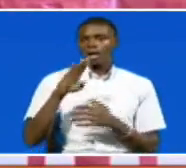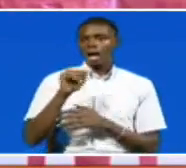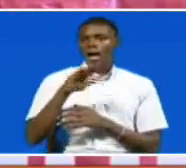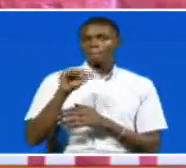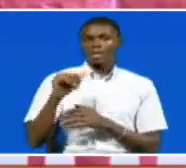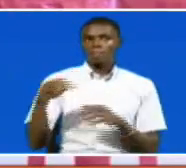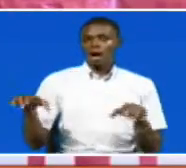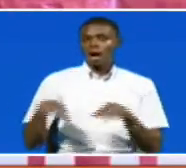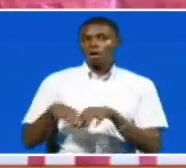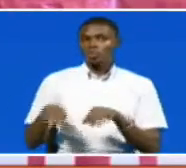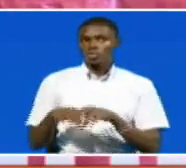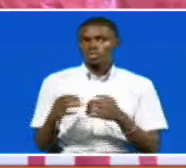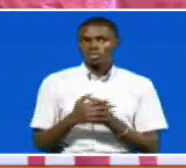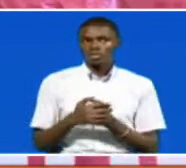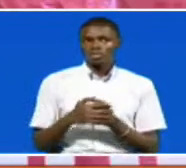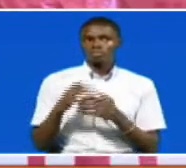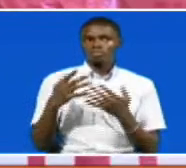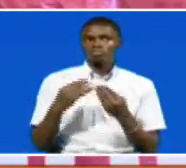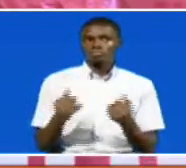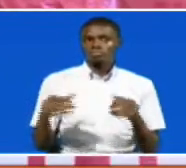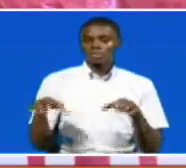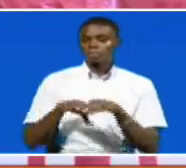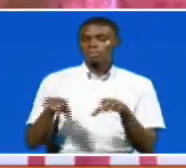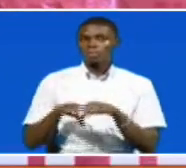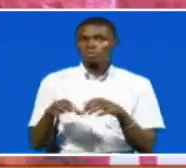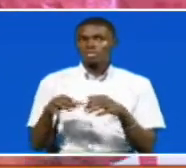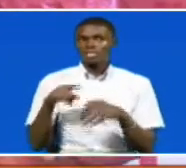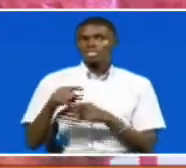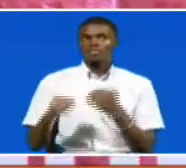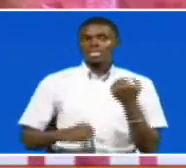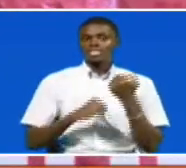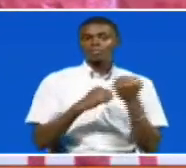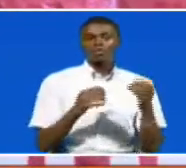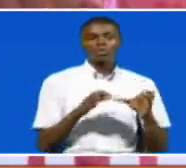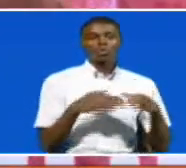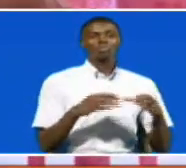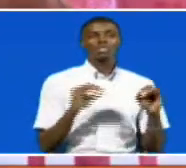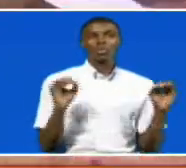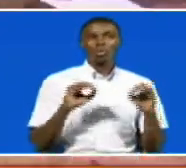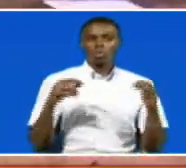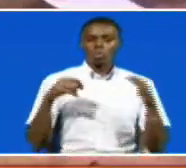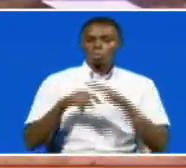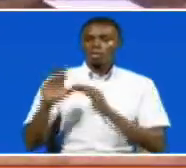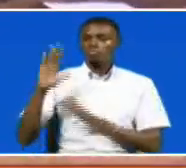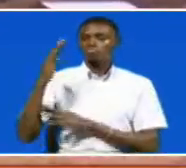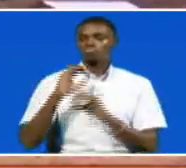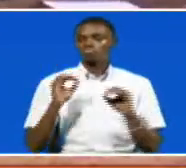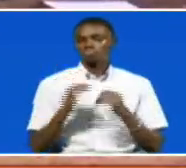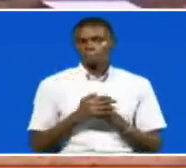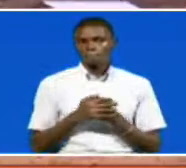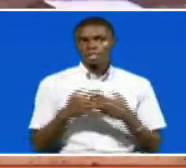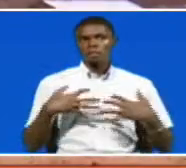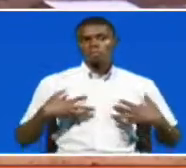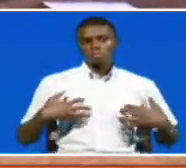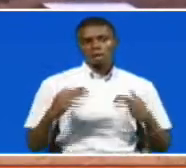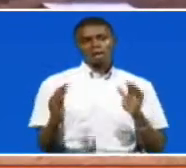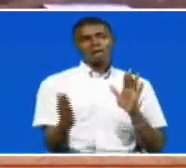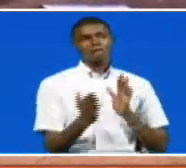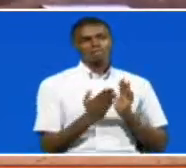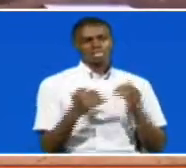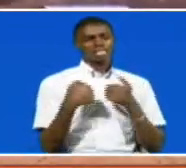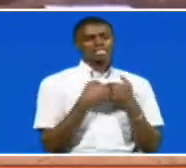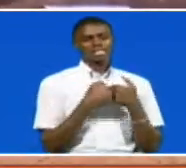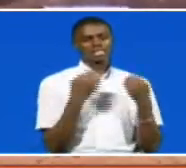sasa? Well, you are sorting to Bambakuni, and yet we just support the community kuweka miti mingi. The refugees also face myriad